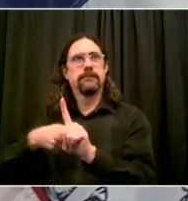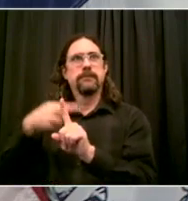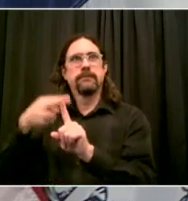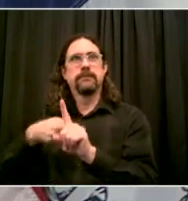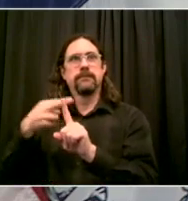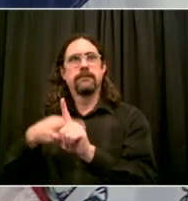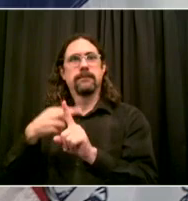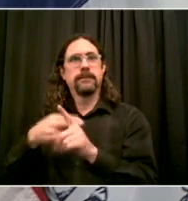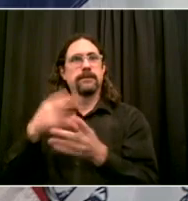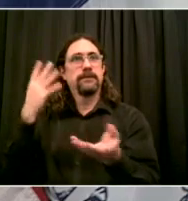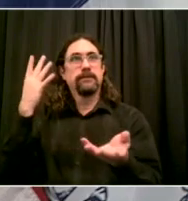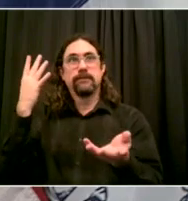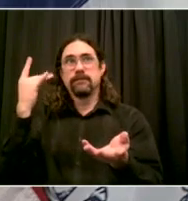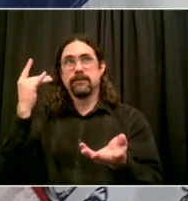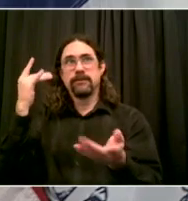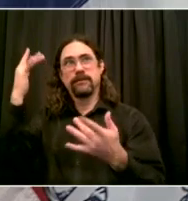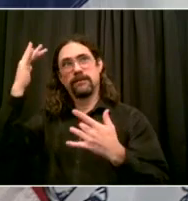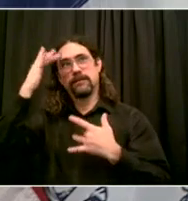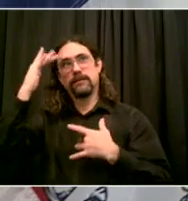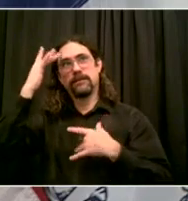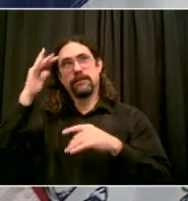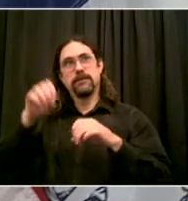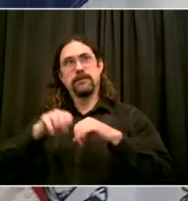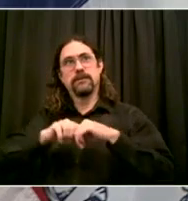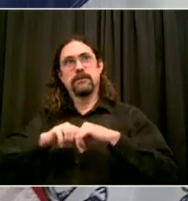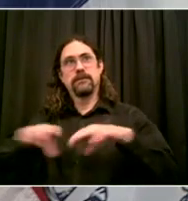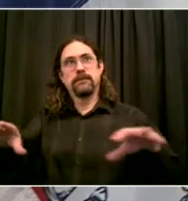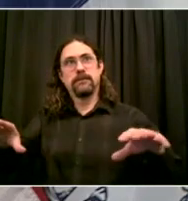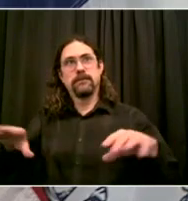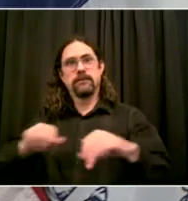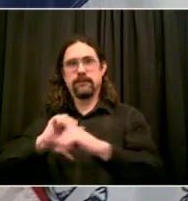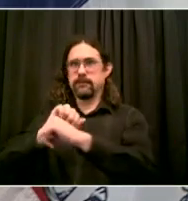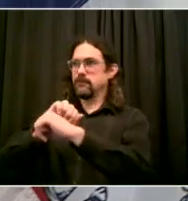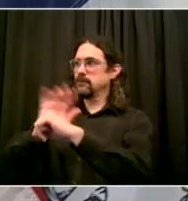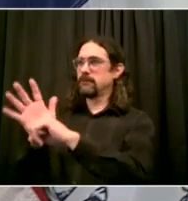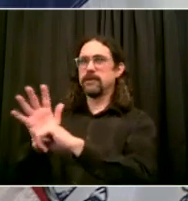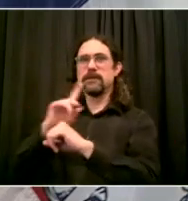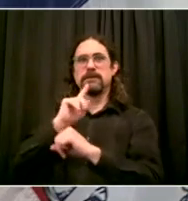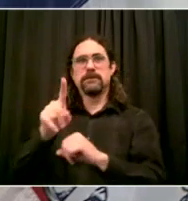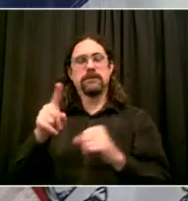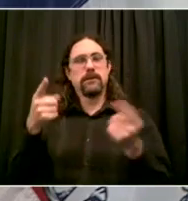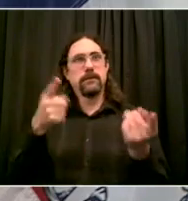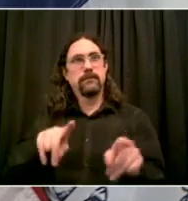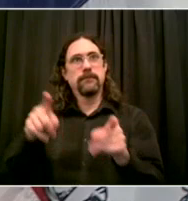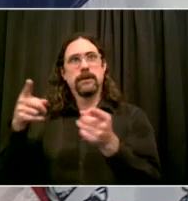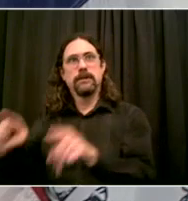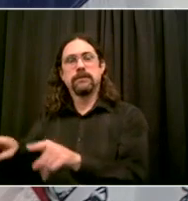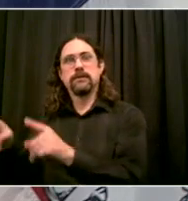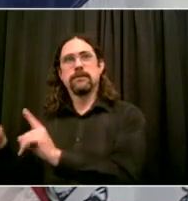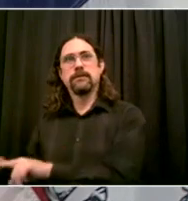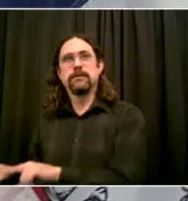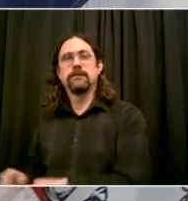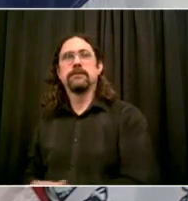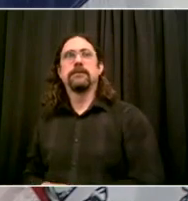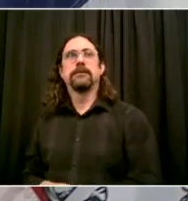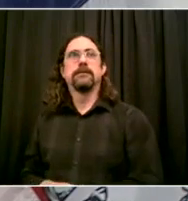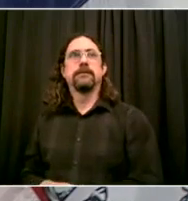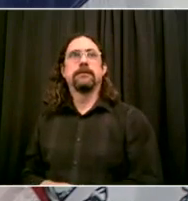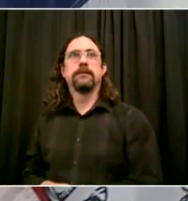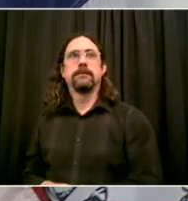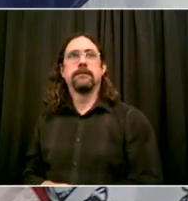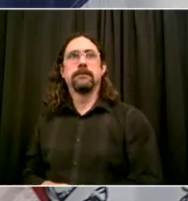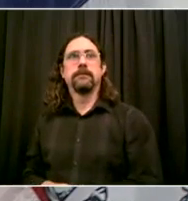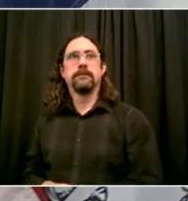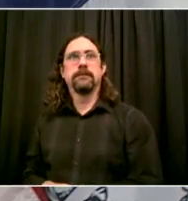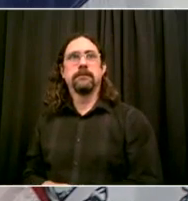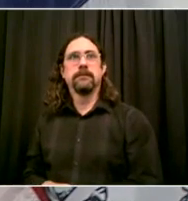massive giveaway to a developer, which you have repeatedly said was a thing of the past. Okay, Jillian, come on, get me to a question. This